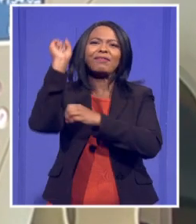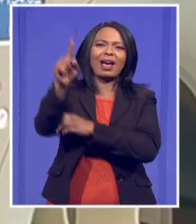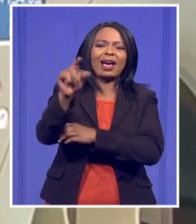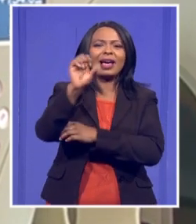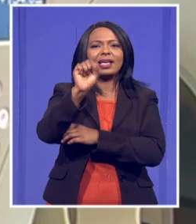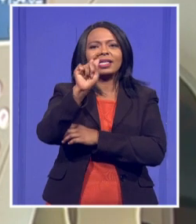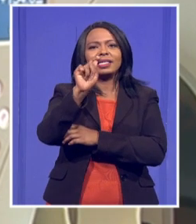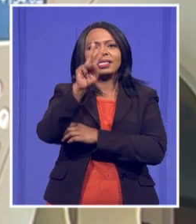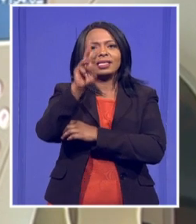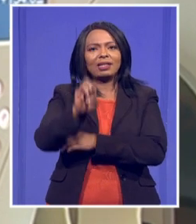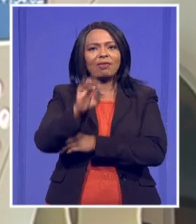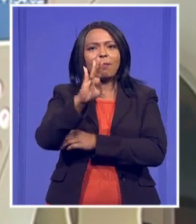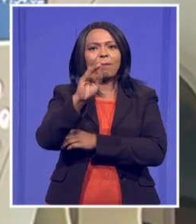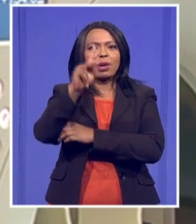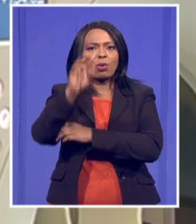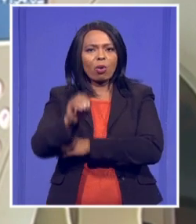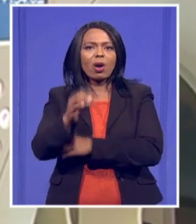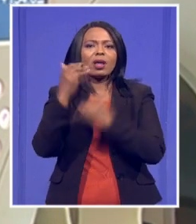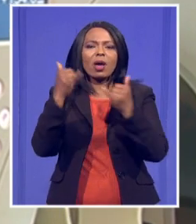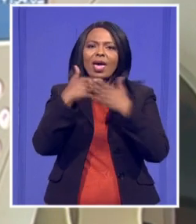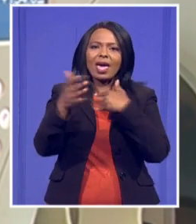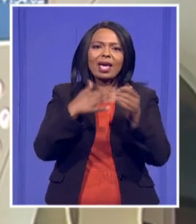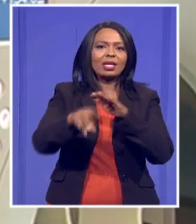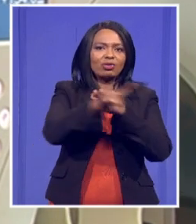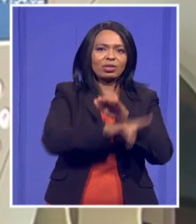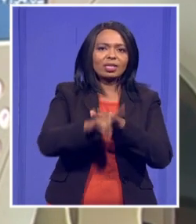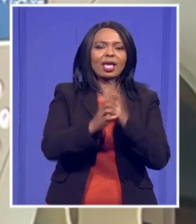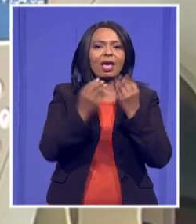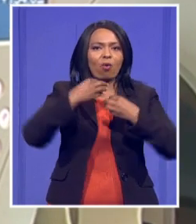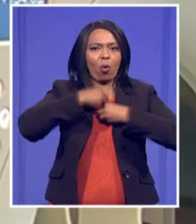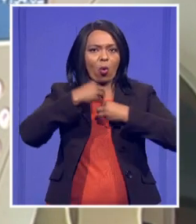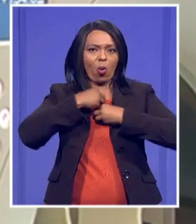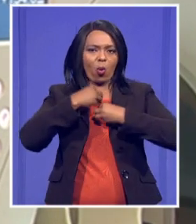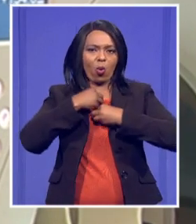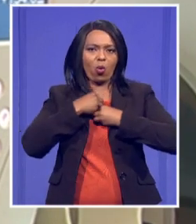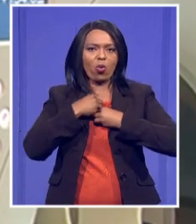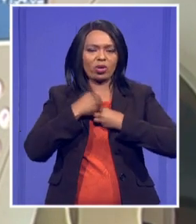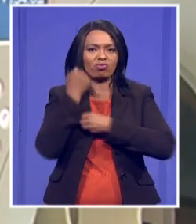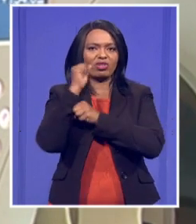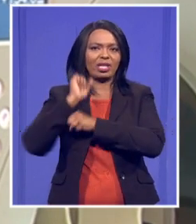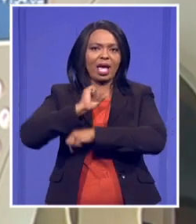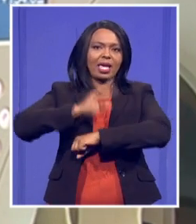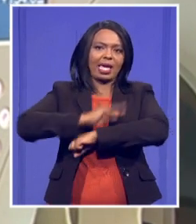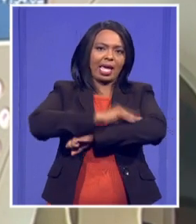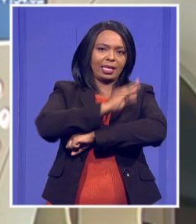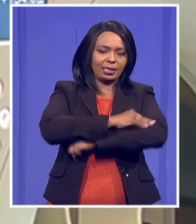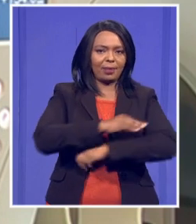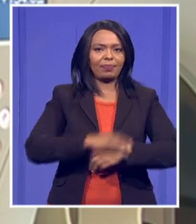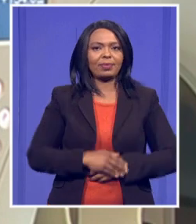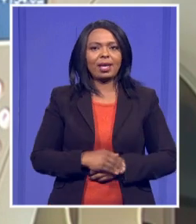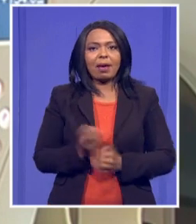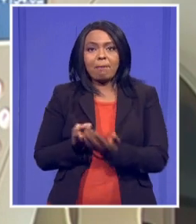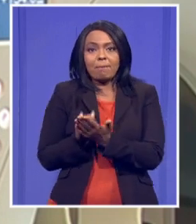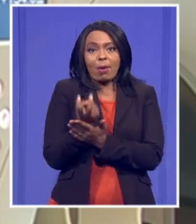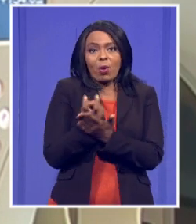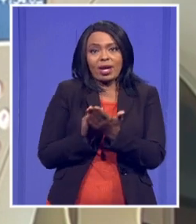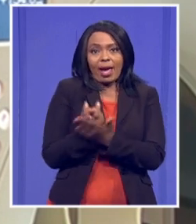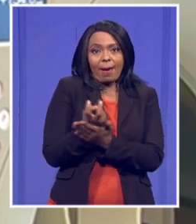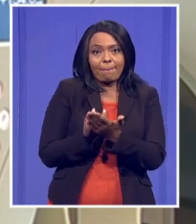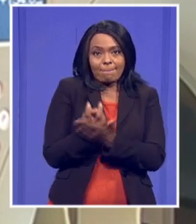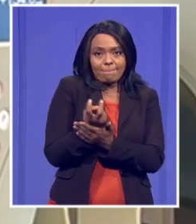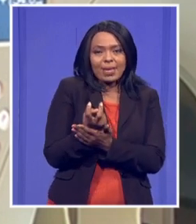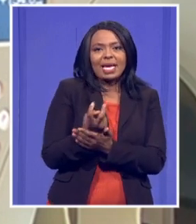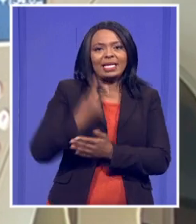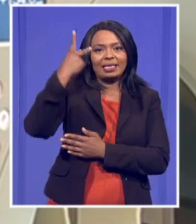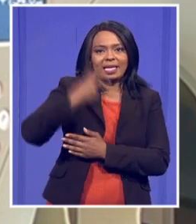So today we can say every district has got its own CT scan, and the mammogram, this is the second one in the